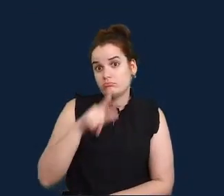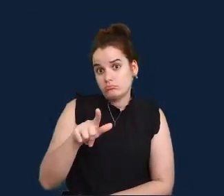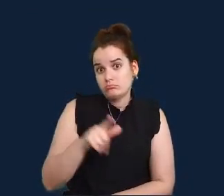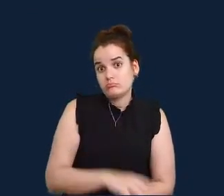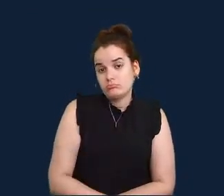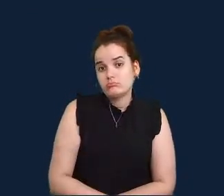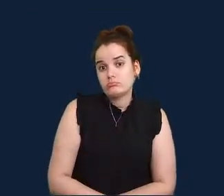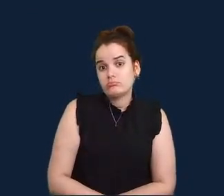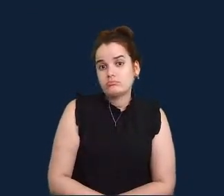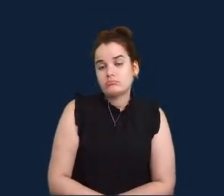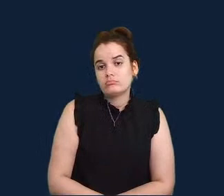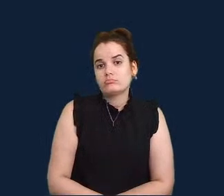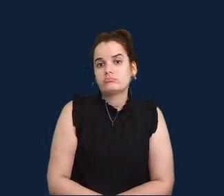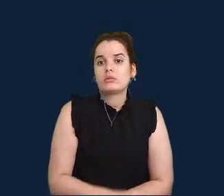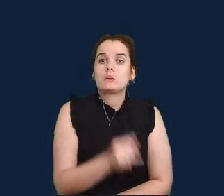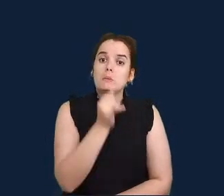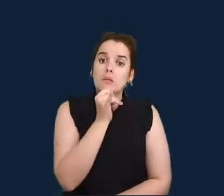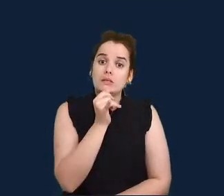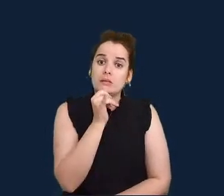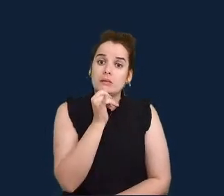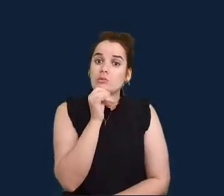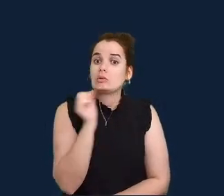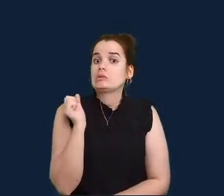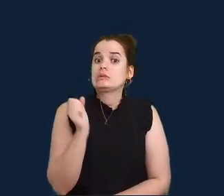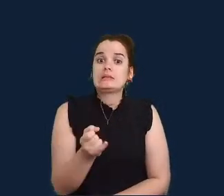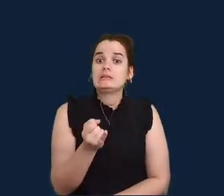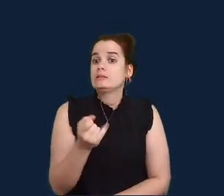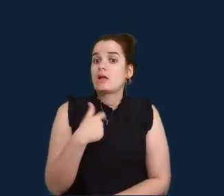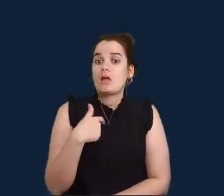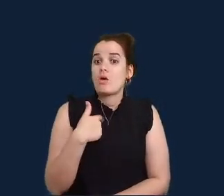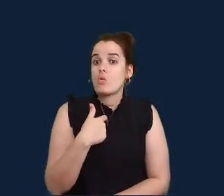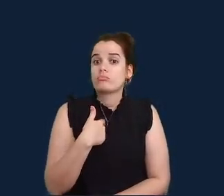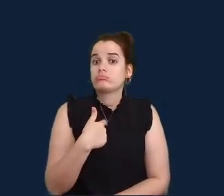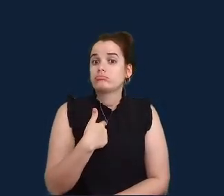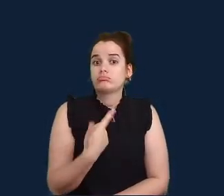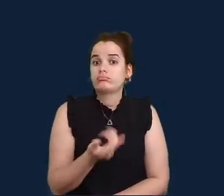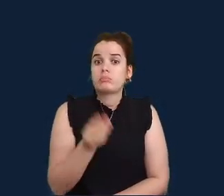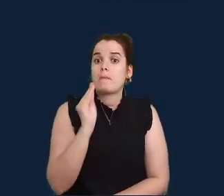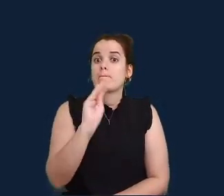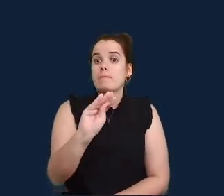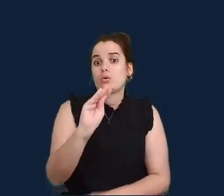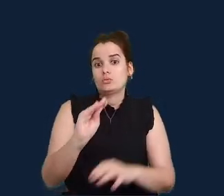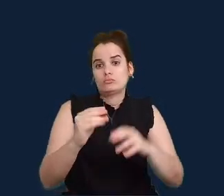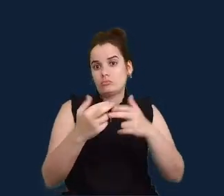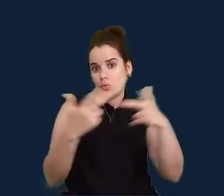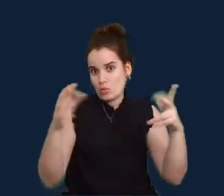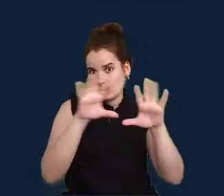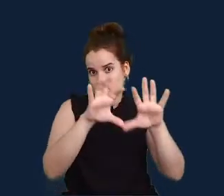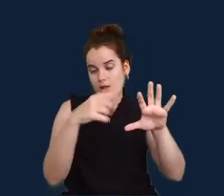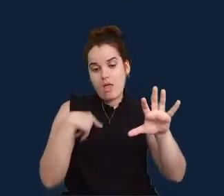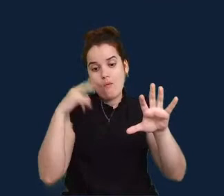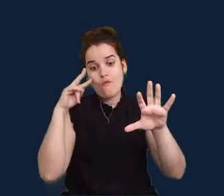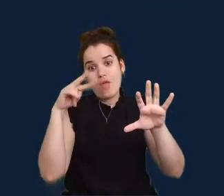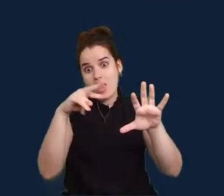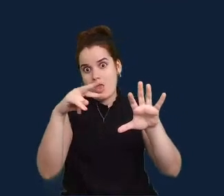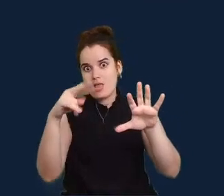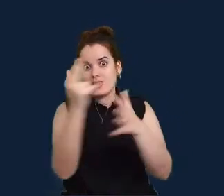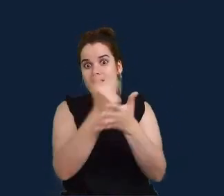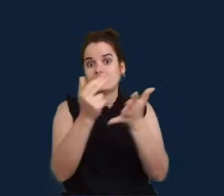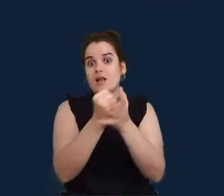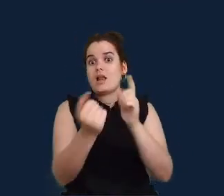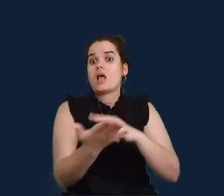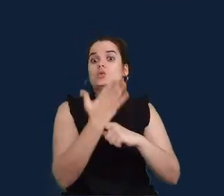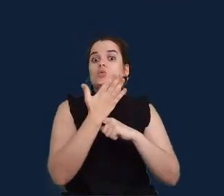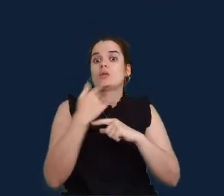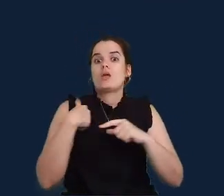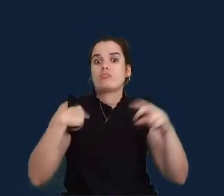I should go on the street and report here. So I see design as a way to also do those discover stories. Say